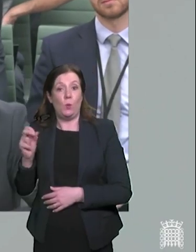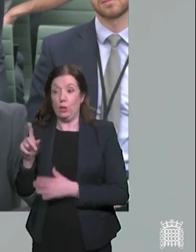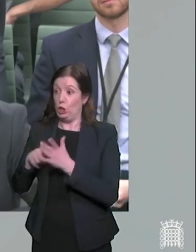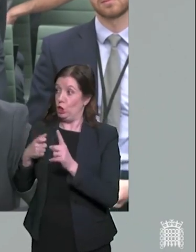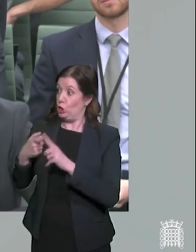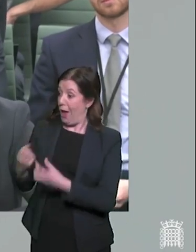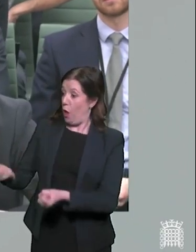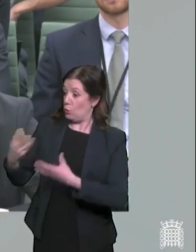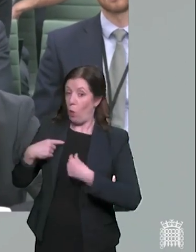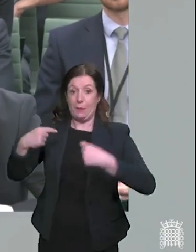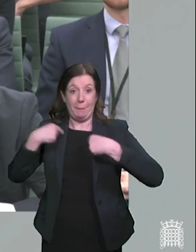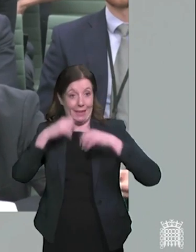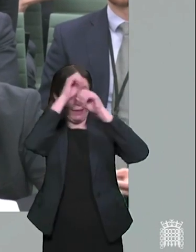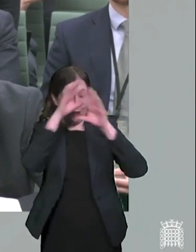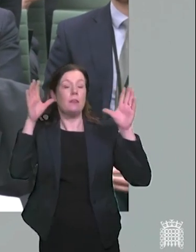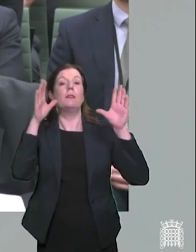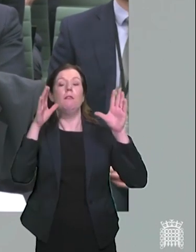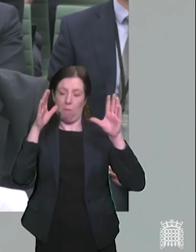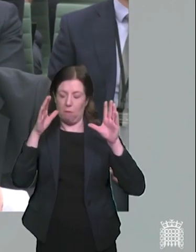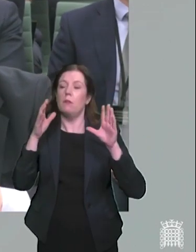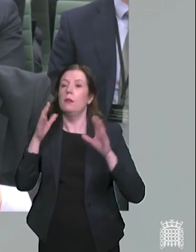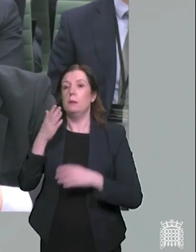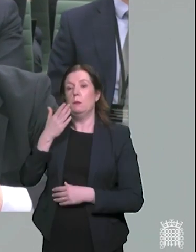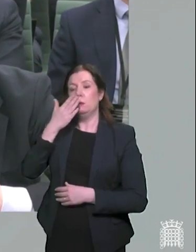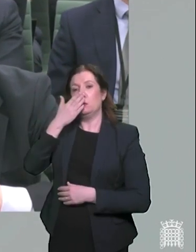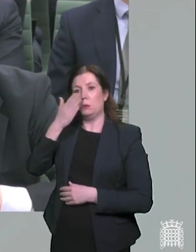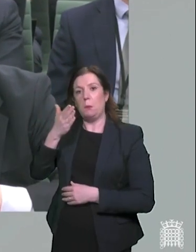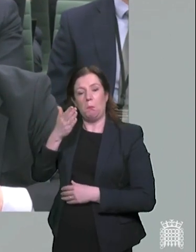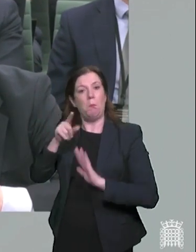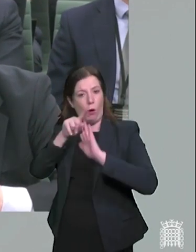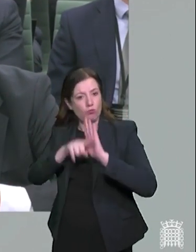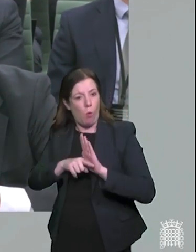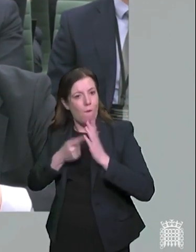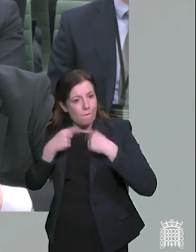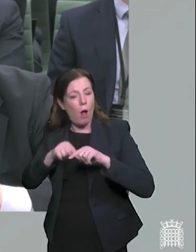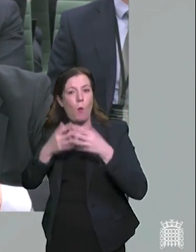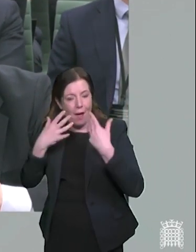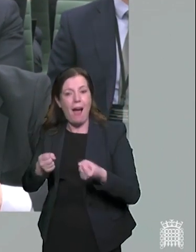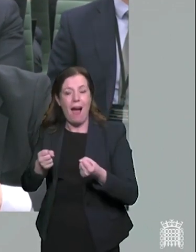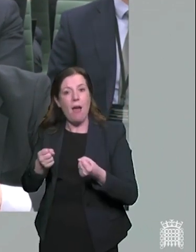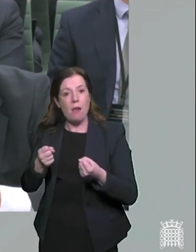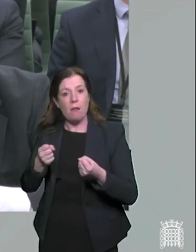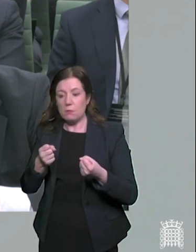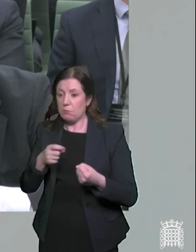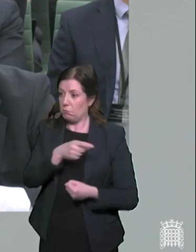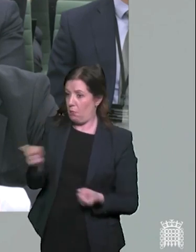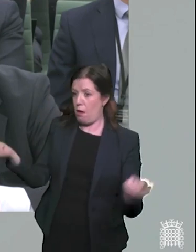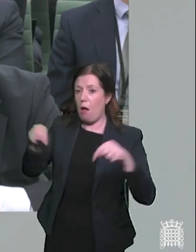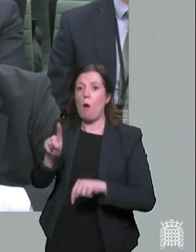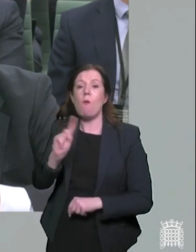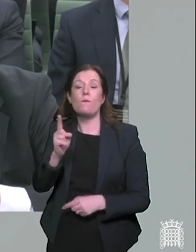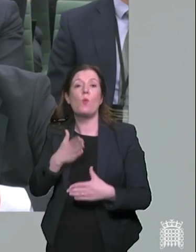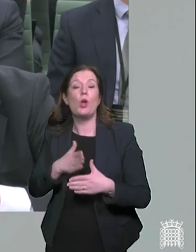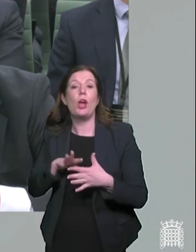was telling me was that it sounded like it was in accordance with the rules. It sounded like it was necessary for work